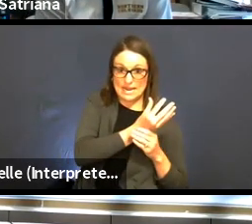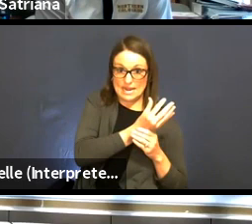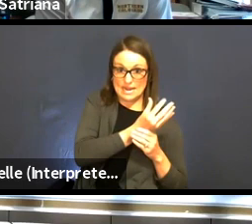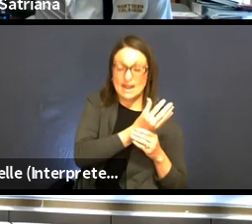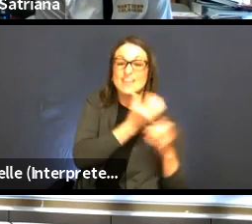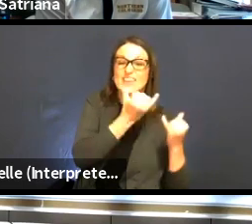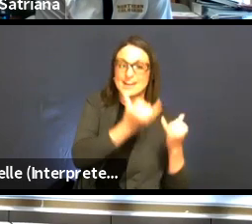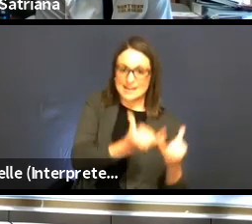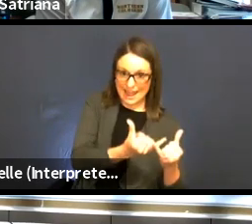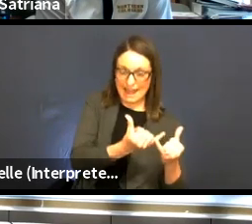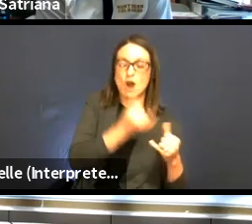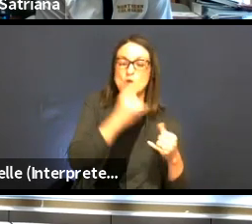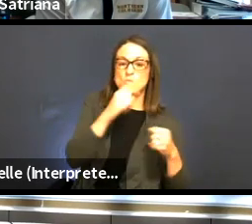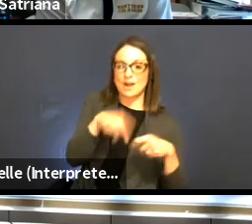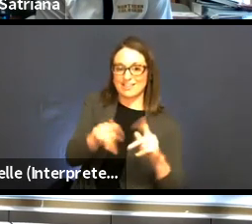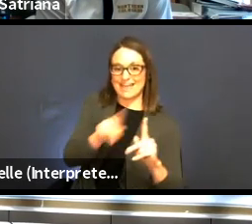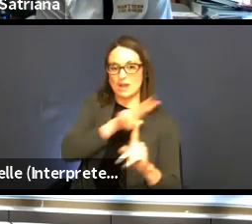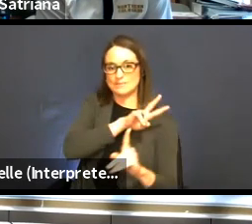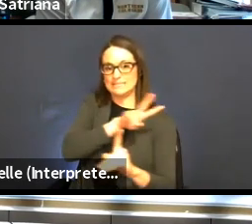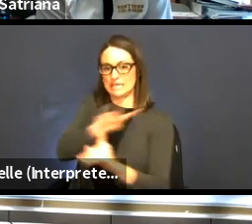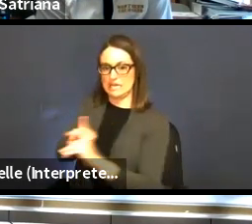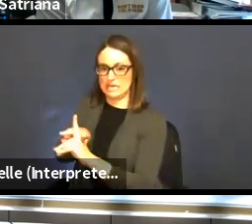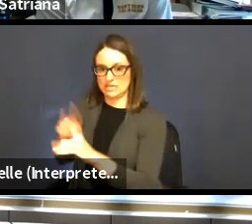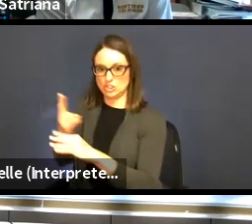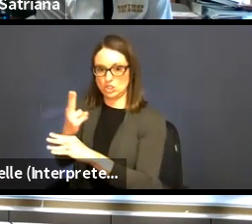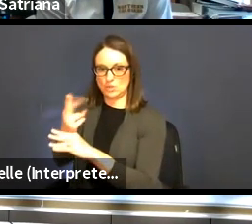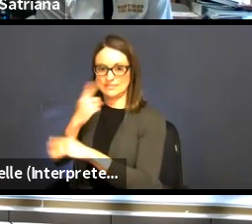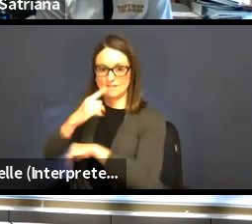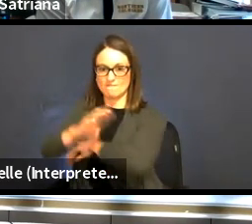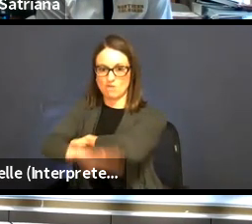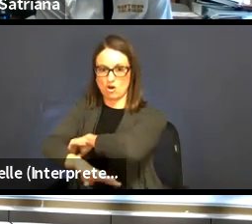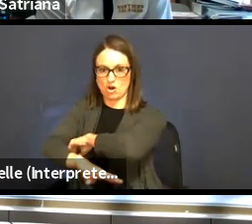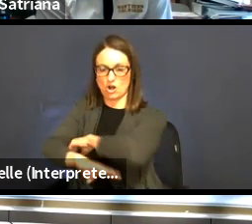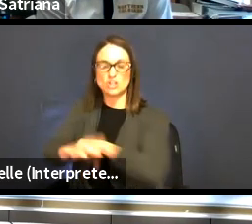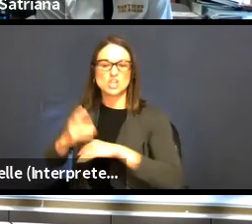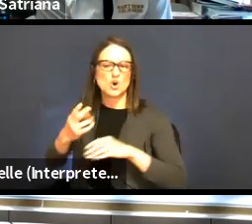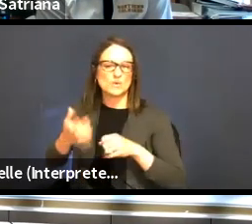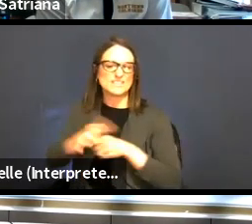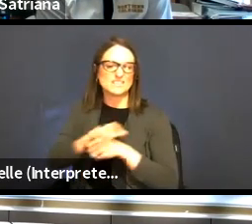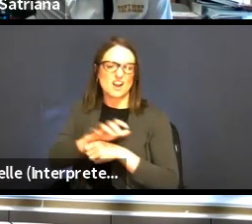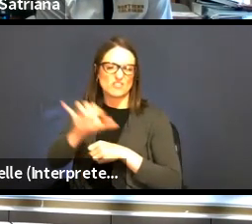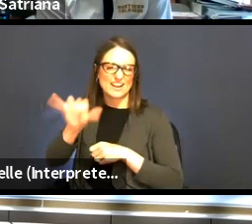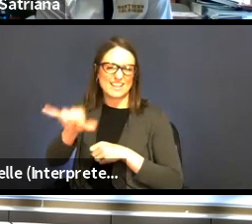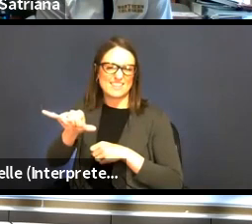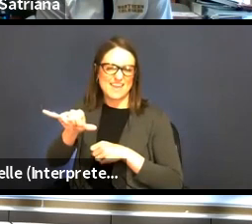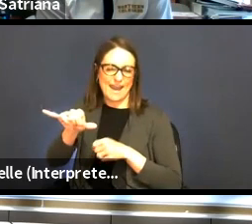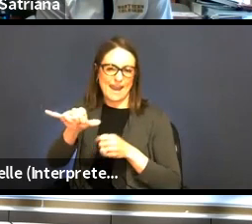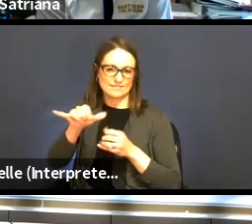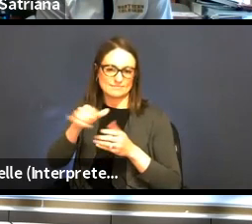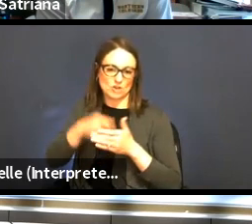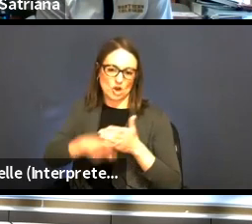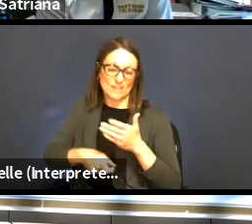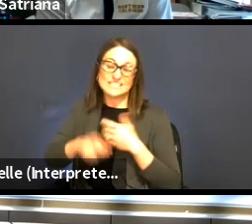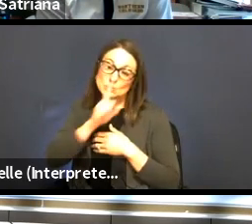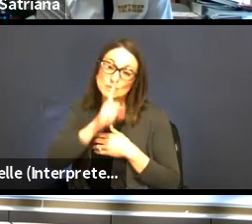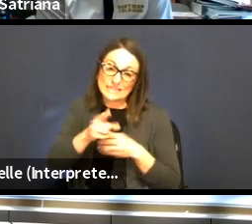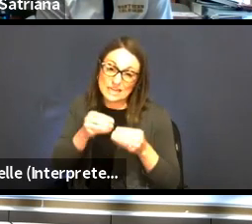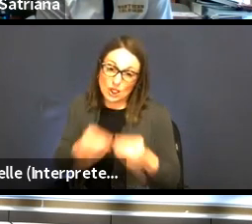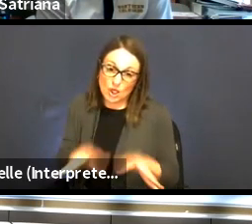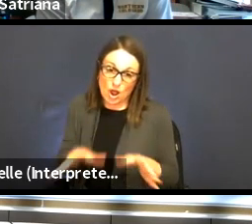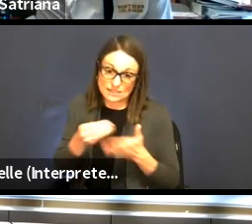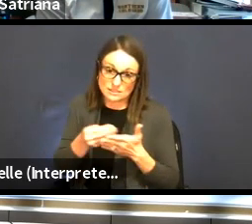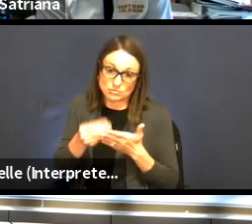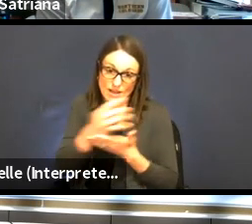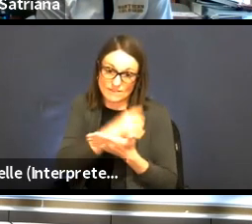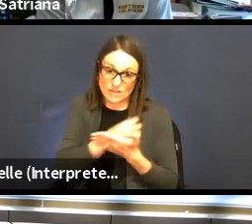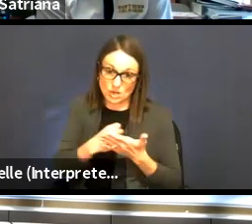use on their bill for fall. That's covering that cost of that, or that lost revenue, I guess I should say. So it